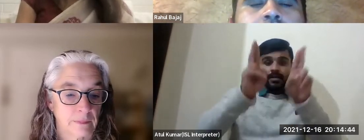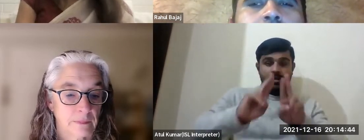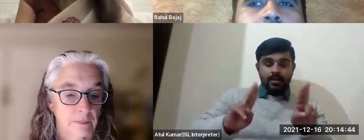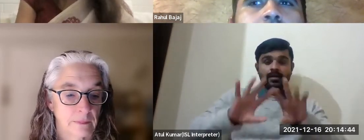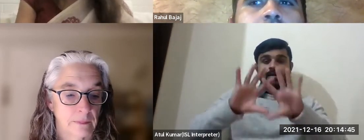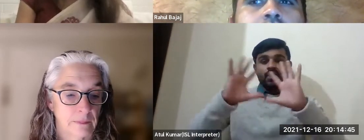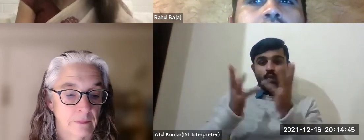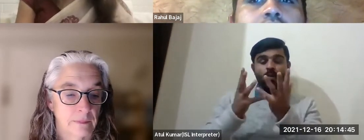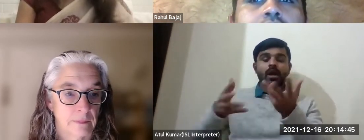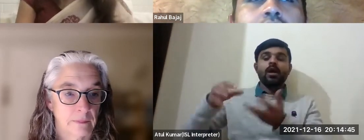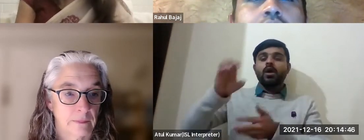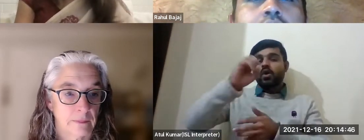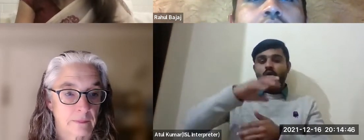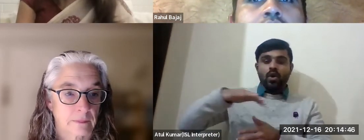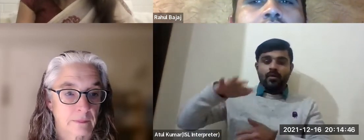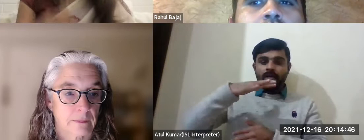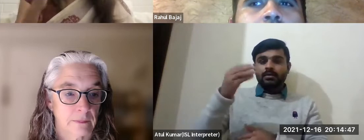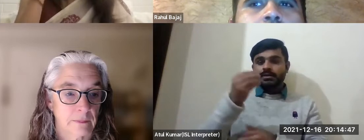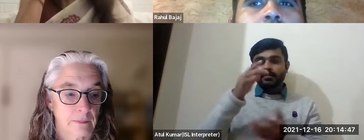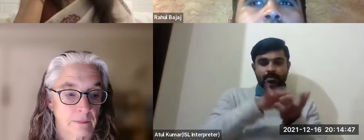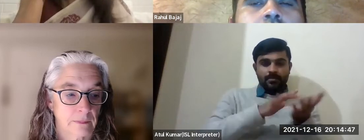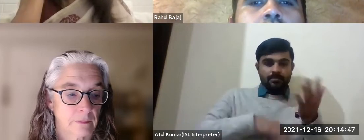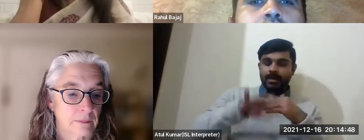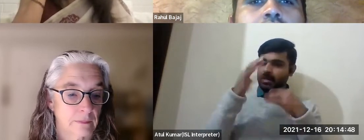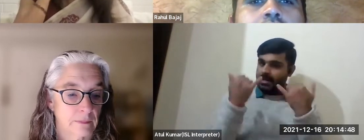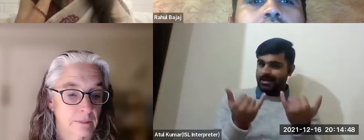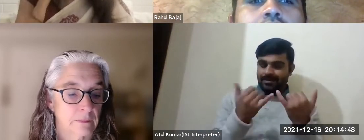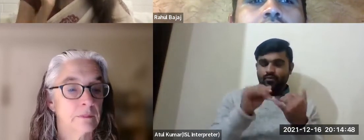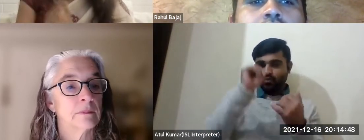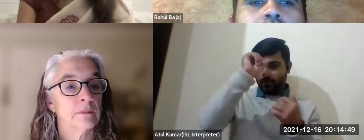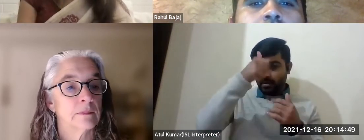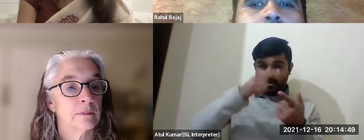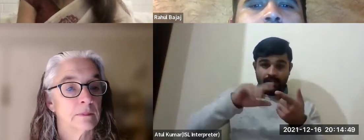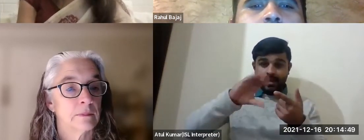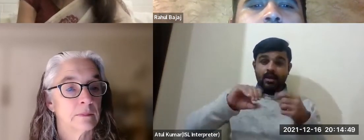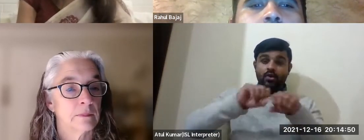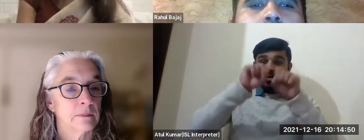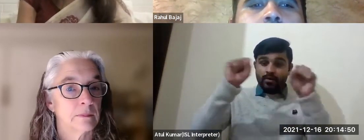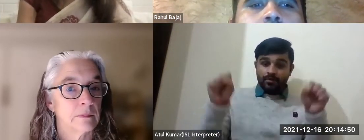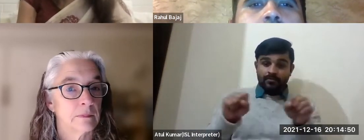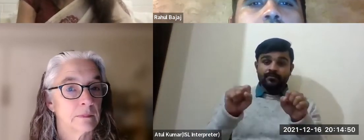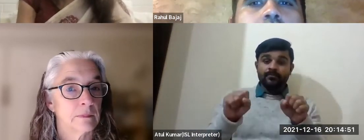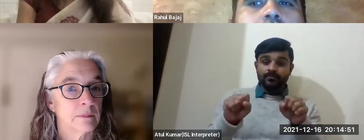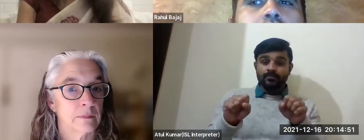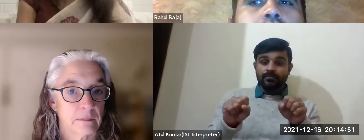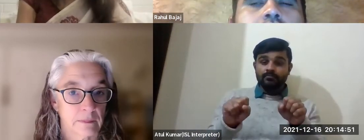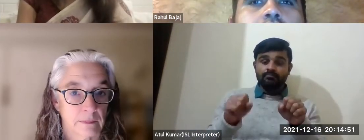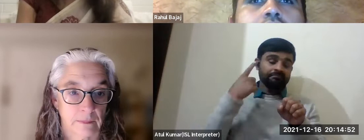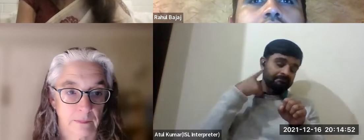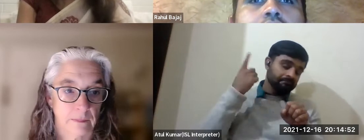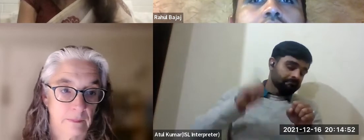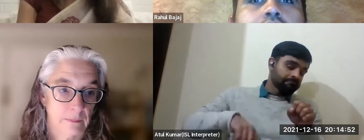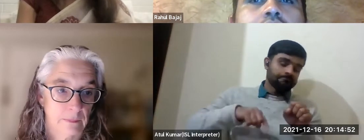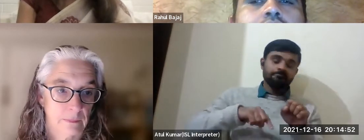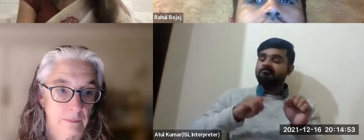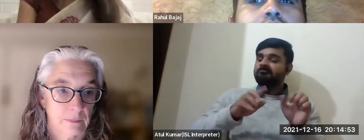global organizations, but somewhere till now, the Indian ecosystem has, ignored the space